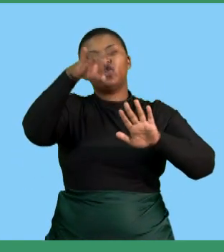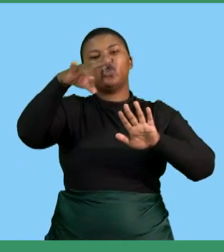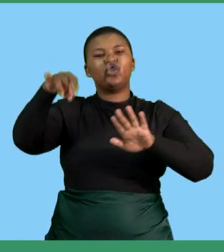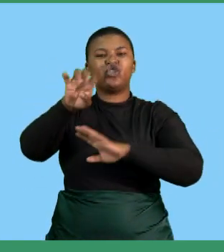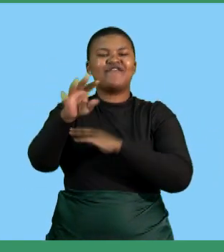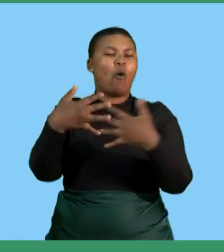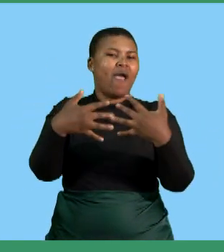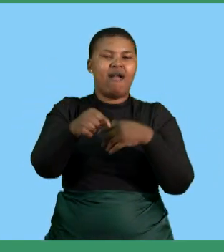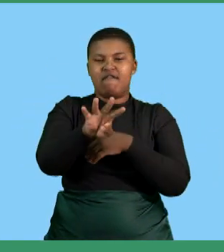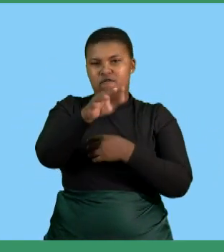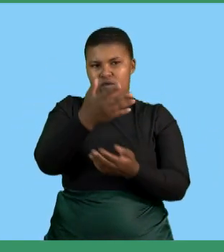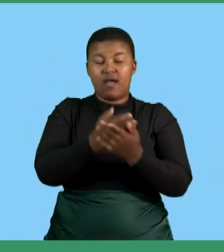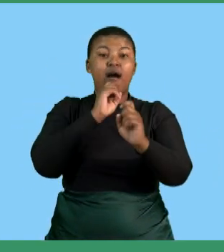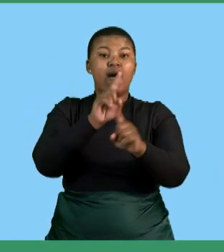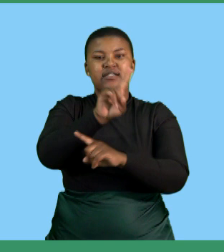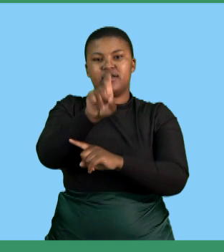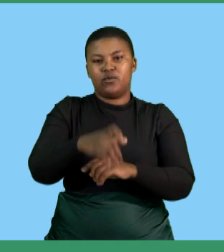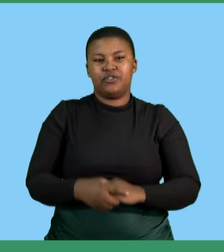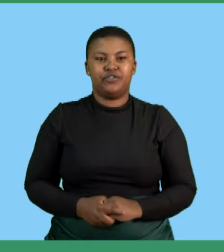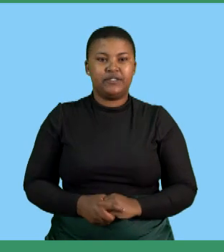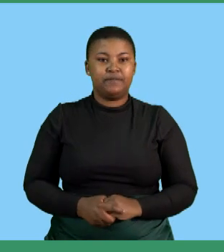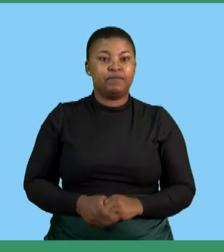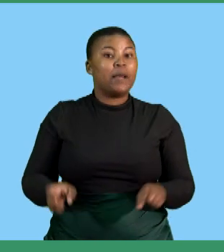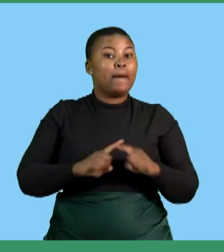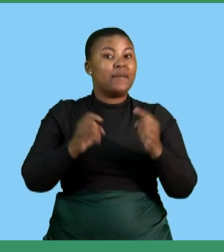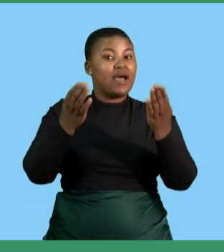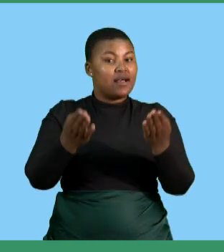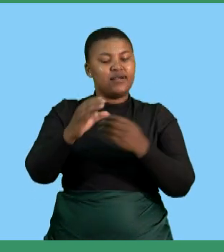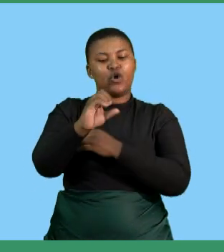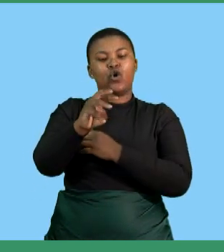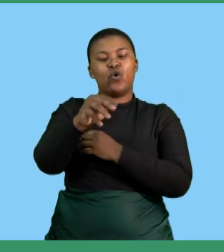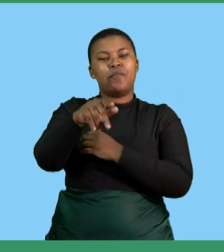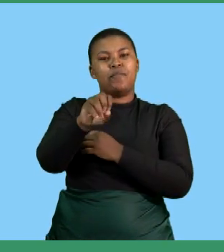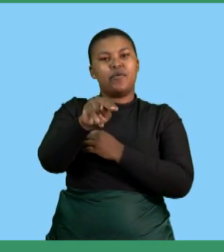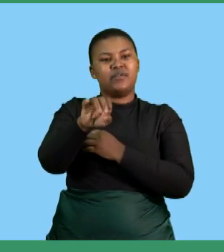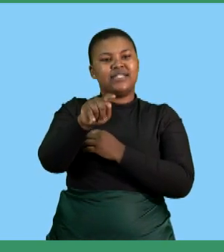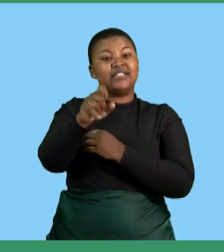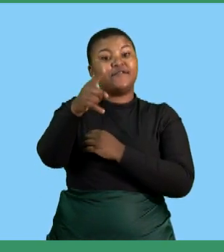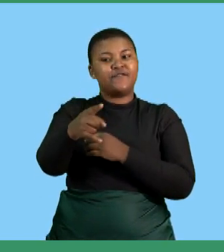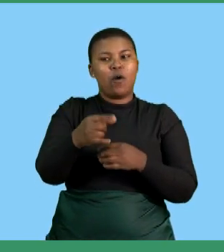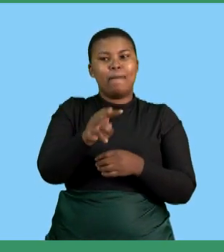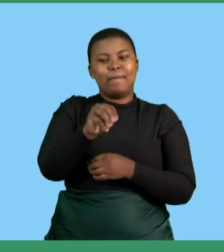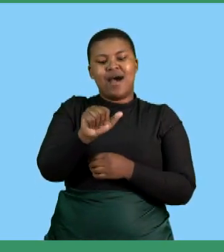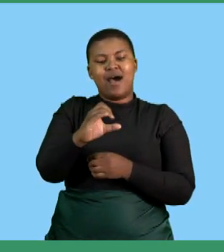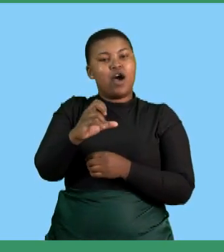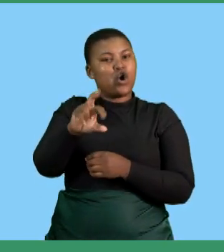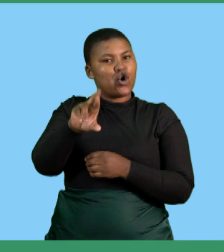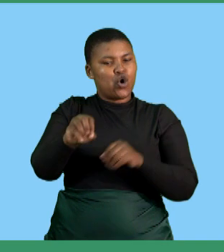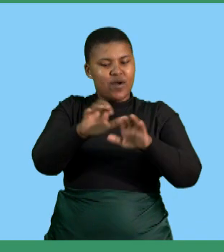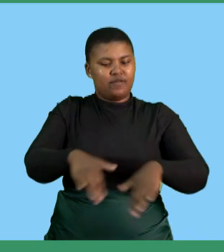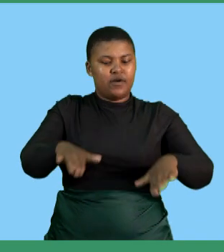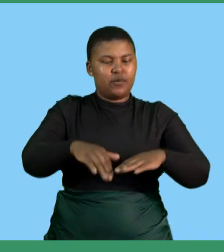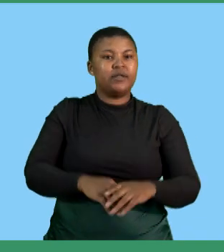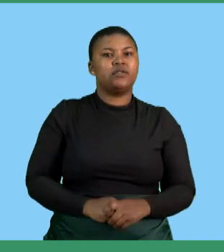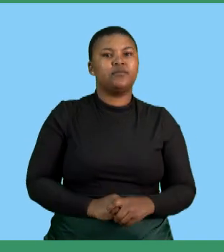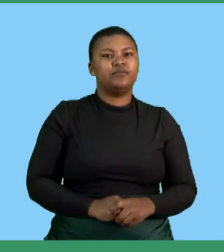your answer that you provide to this question. So those are our components for the macro environment. Question 3